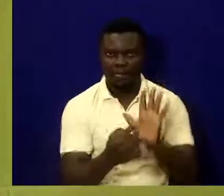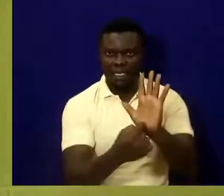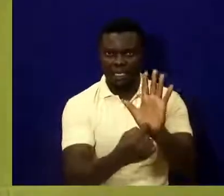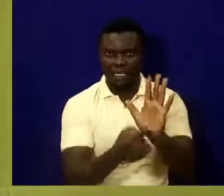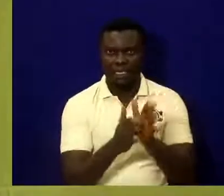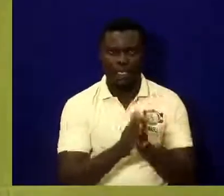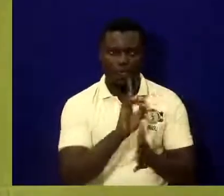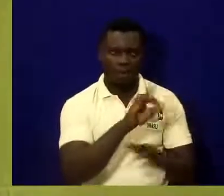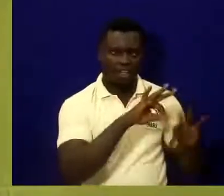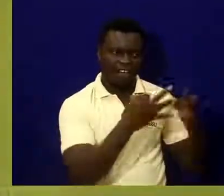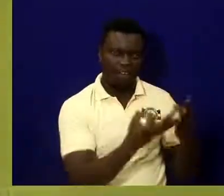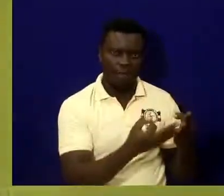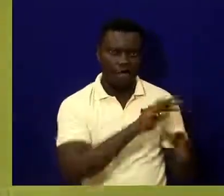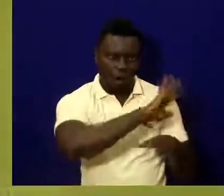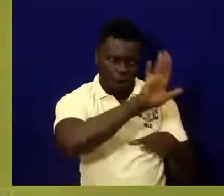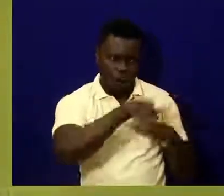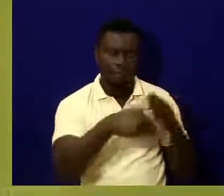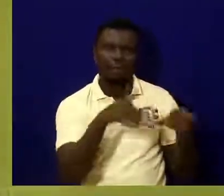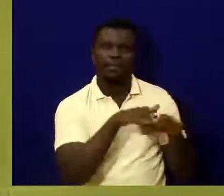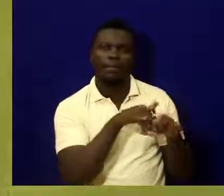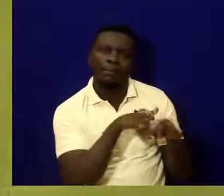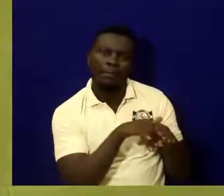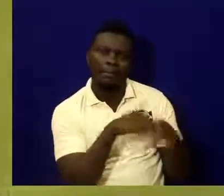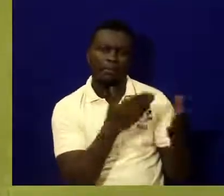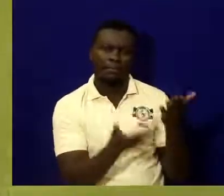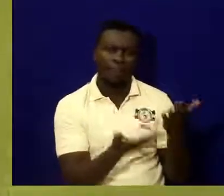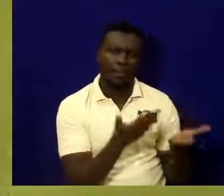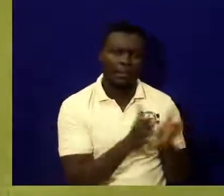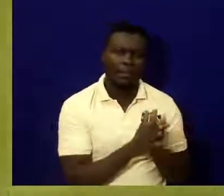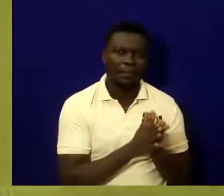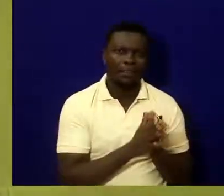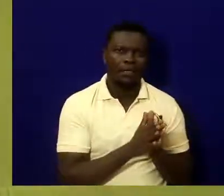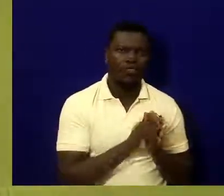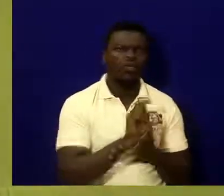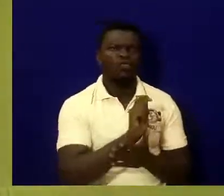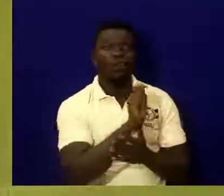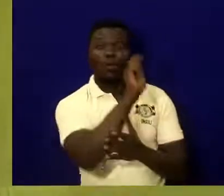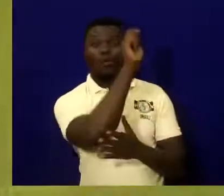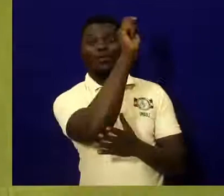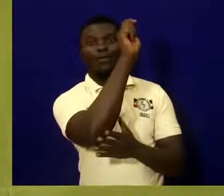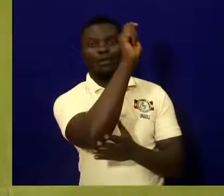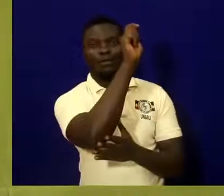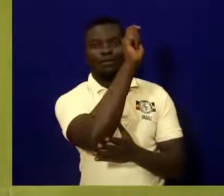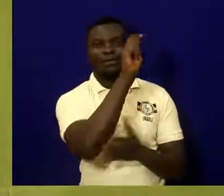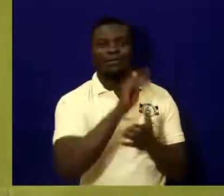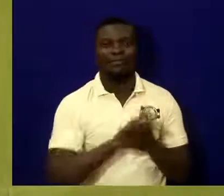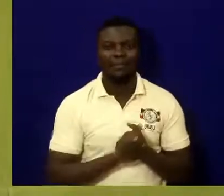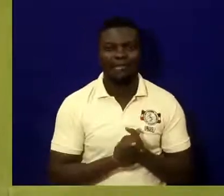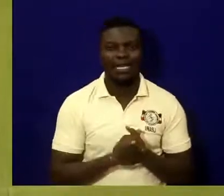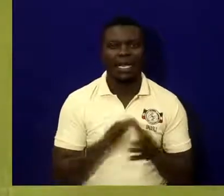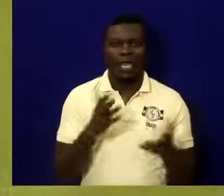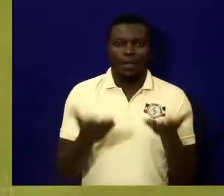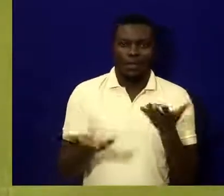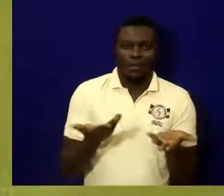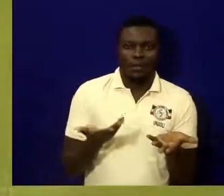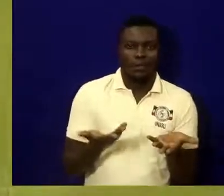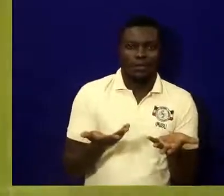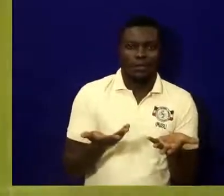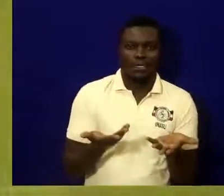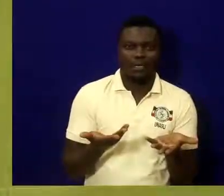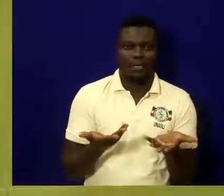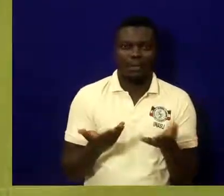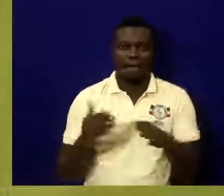For example, from one family, all of the members may be very tall, or maybe they may